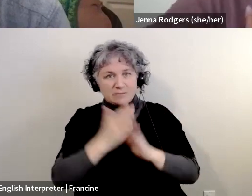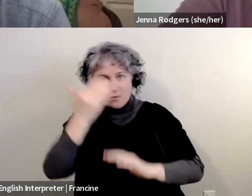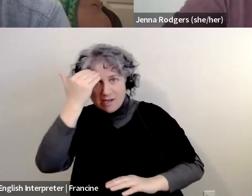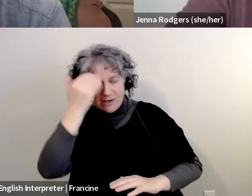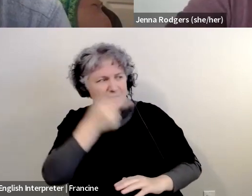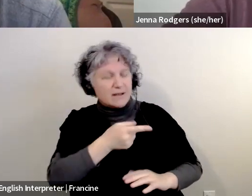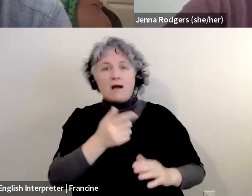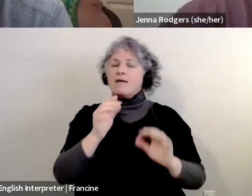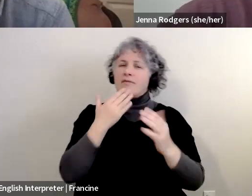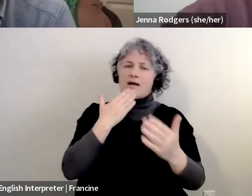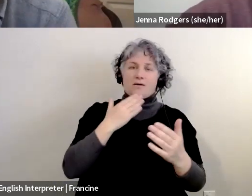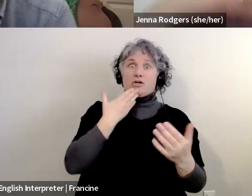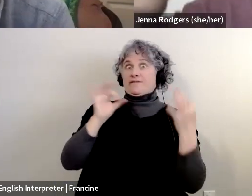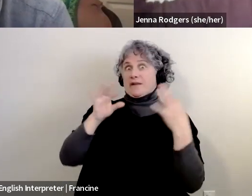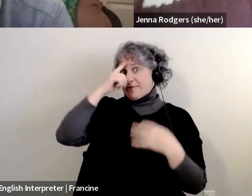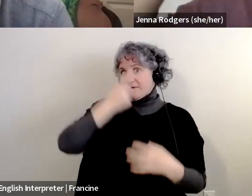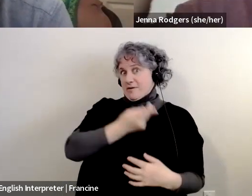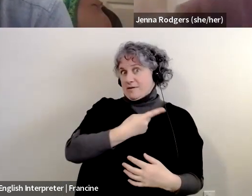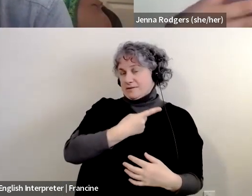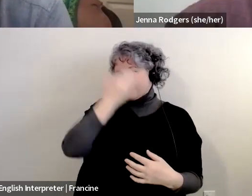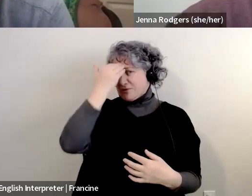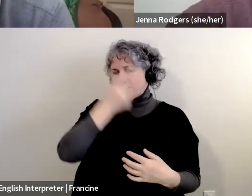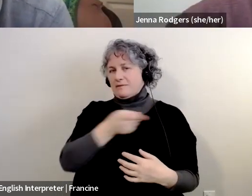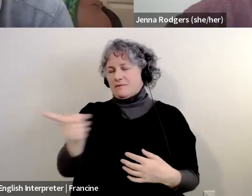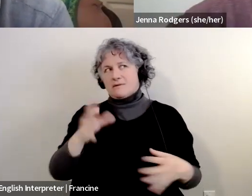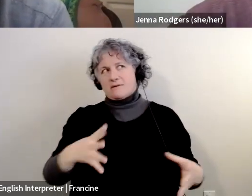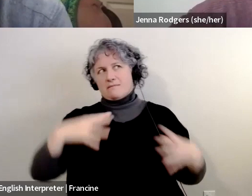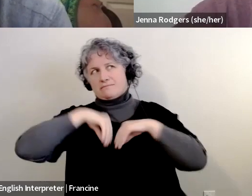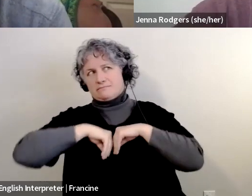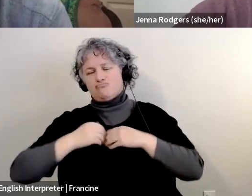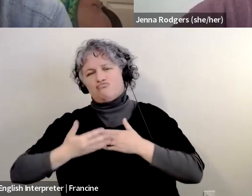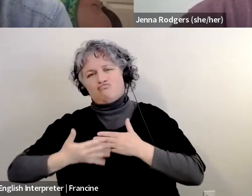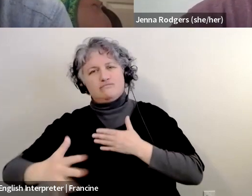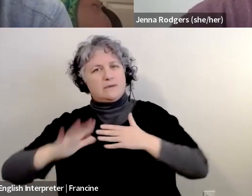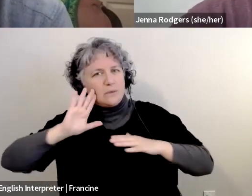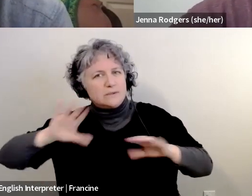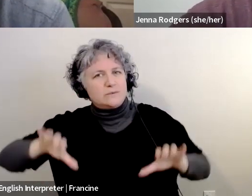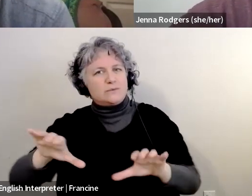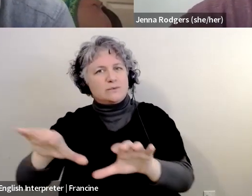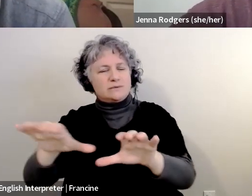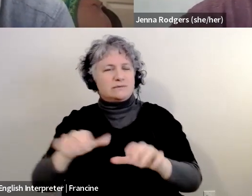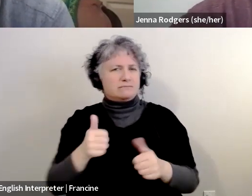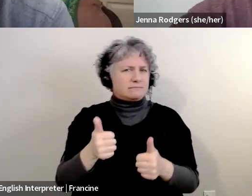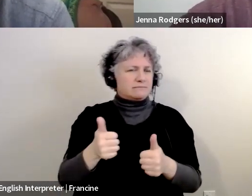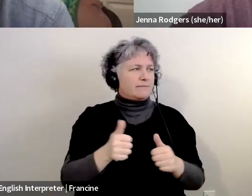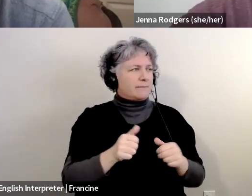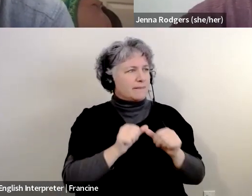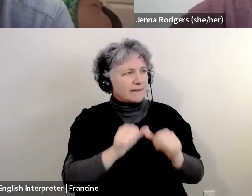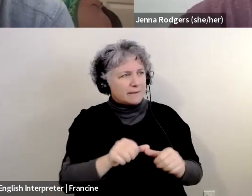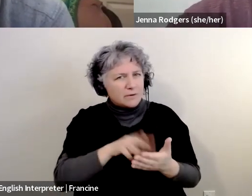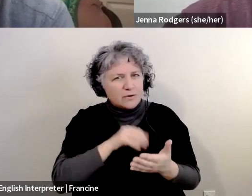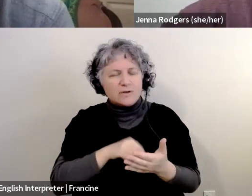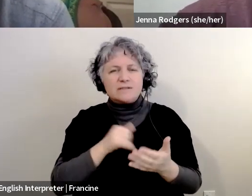you. It helps us also to know that some of these things are being carried forward. Keep learning, stay